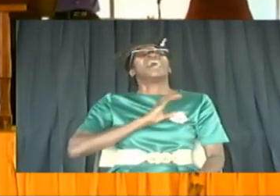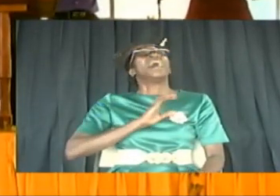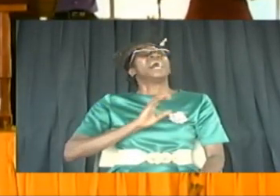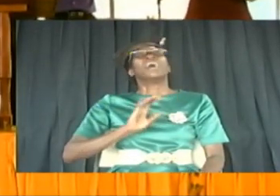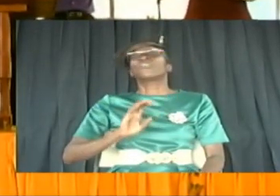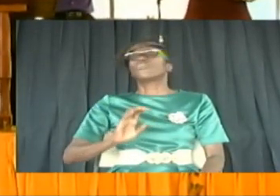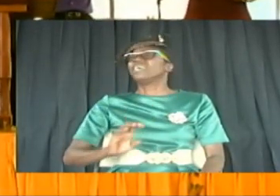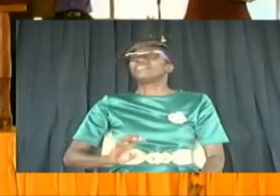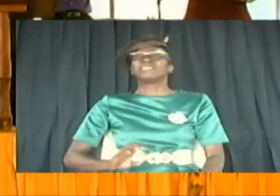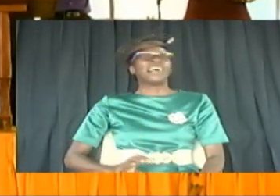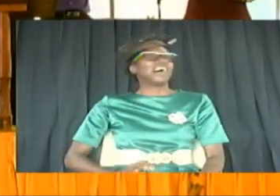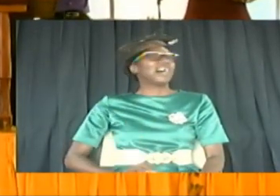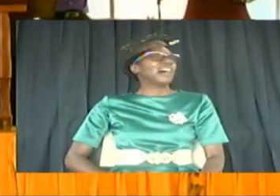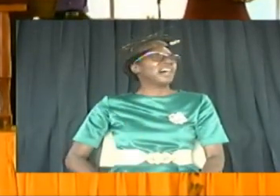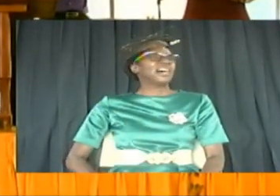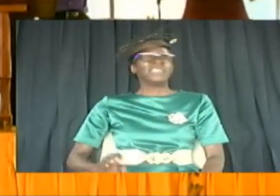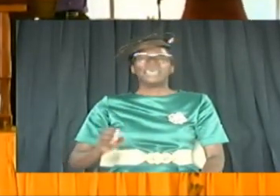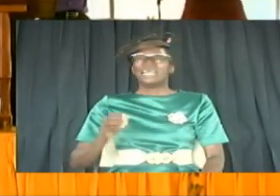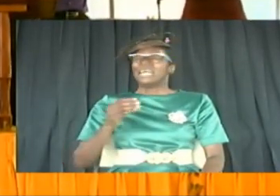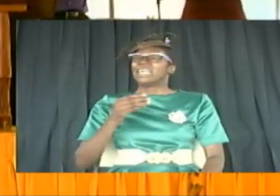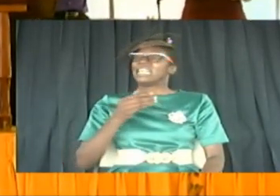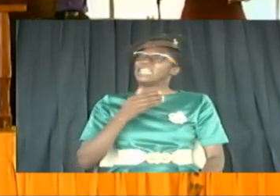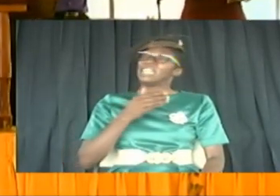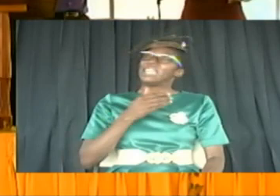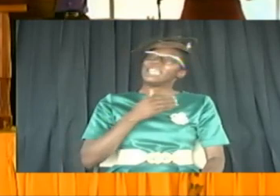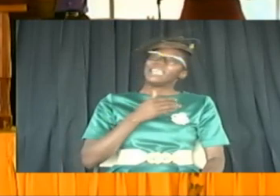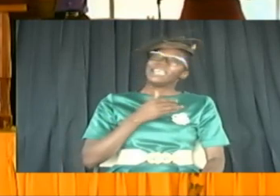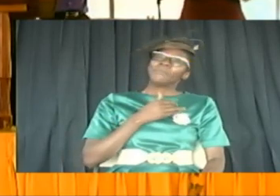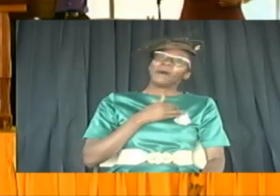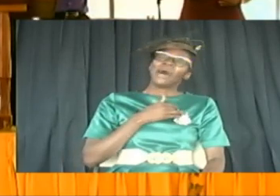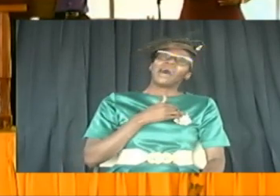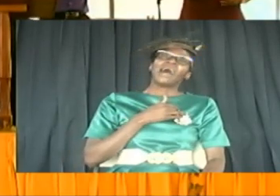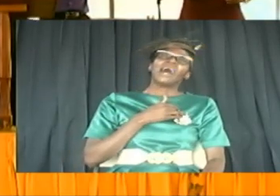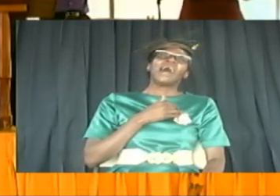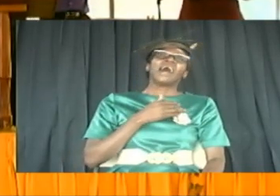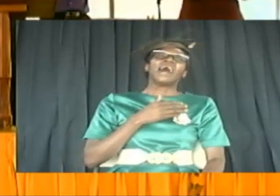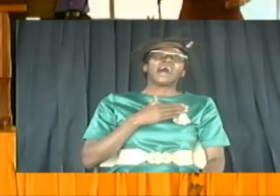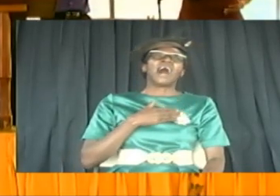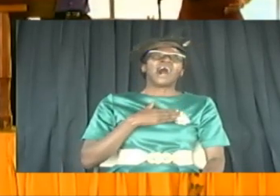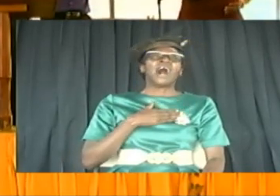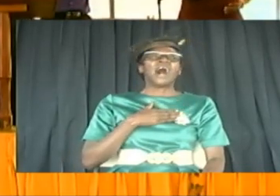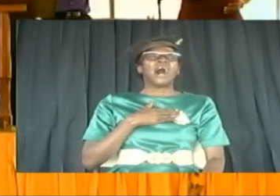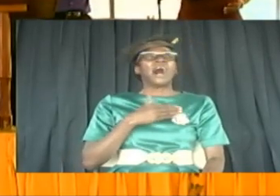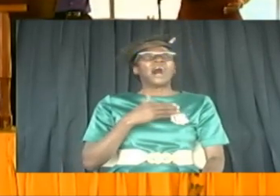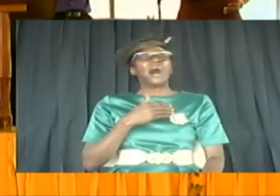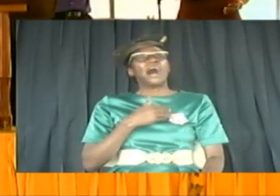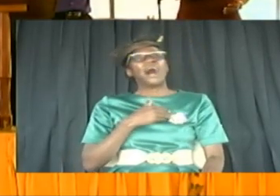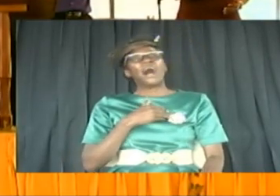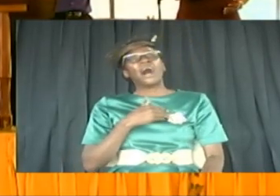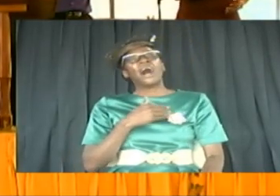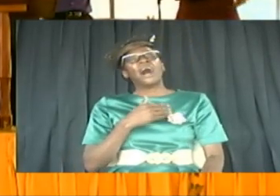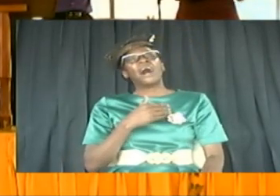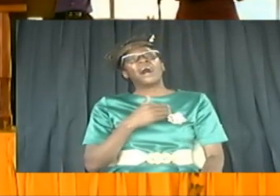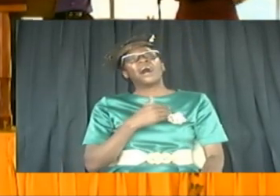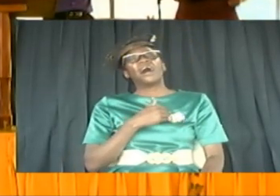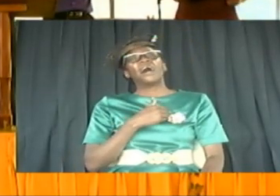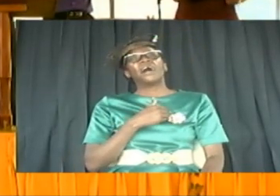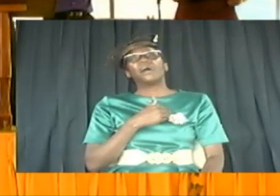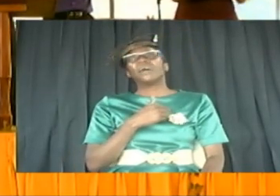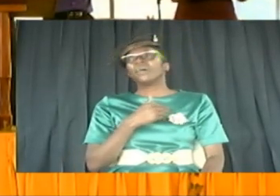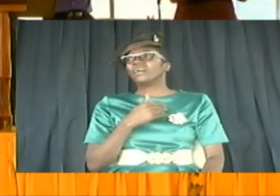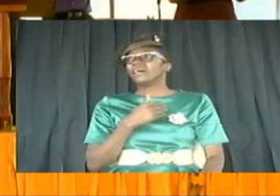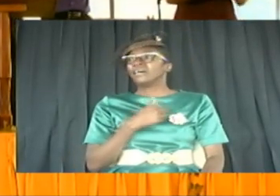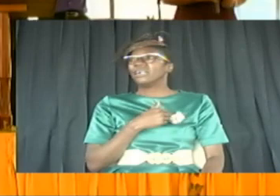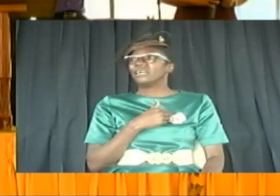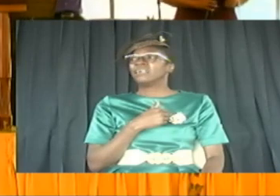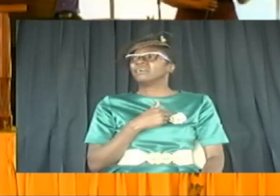price. Ever the cost. Pay it. God Almighty will take notice. And favor will pursue